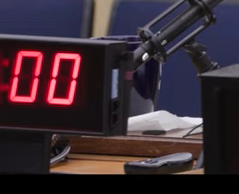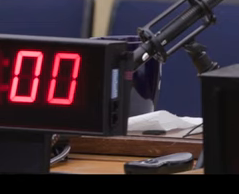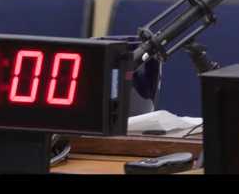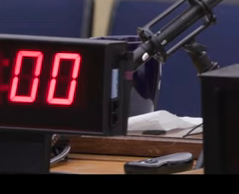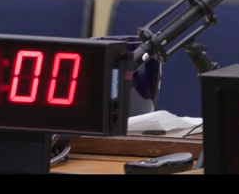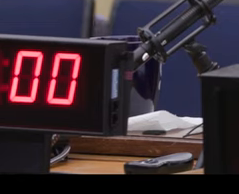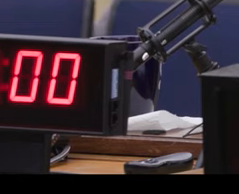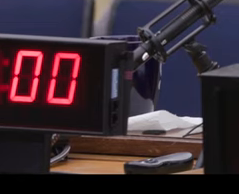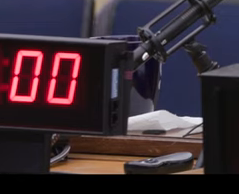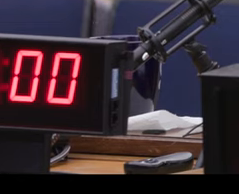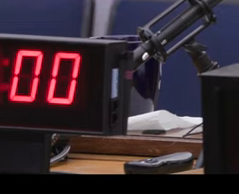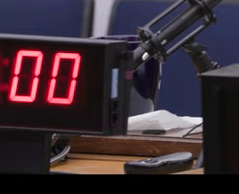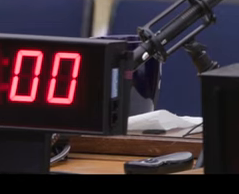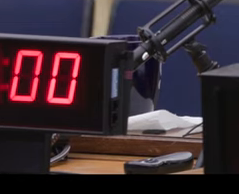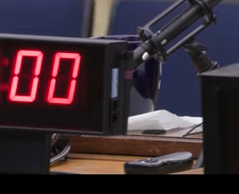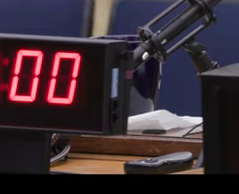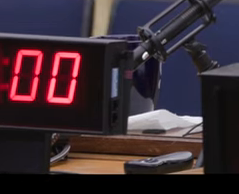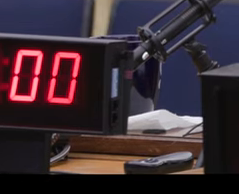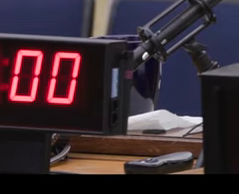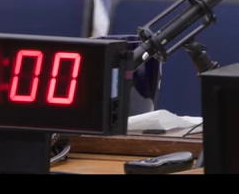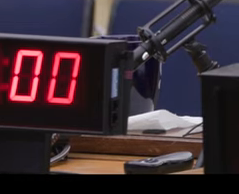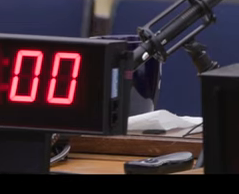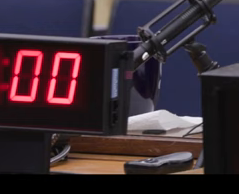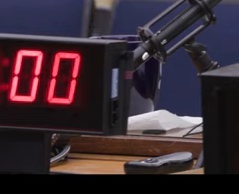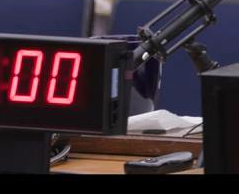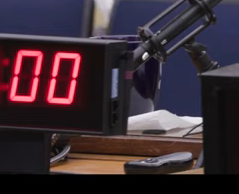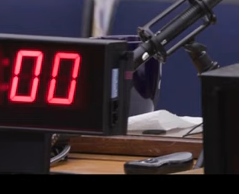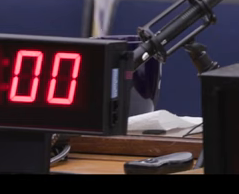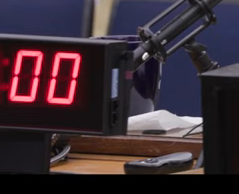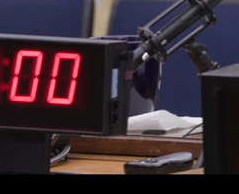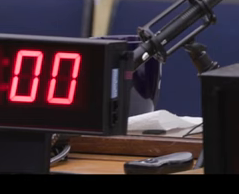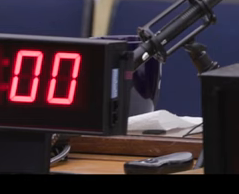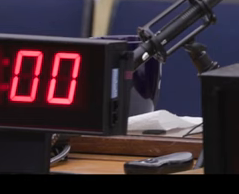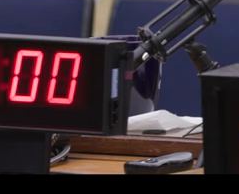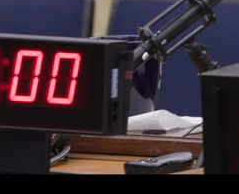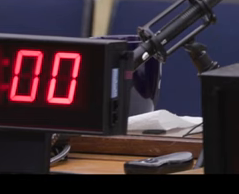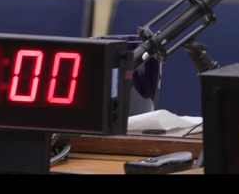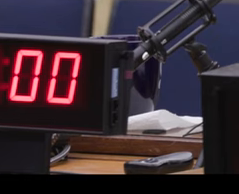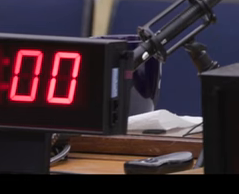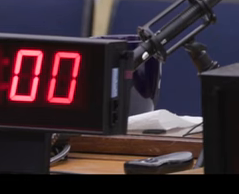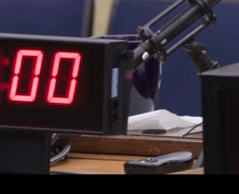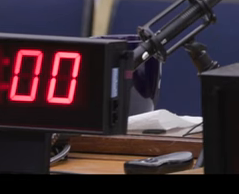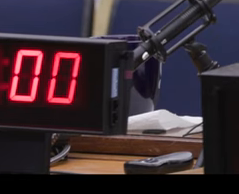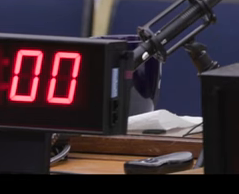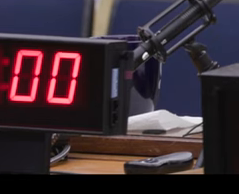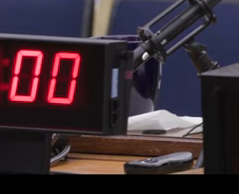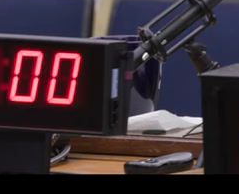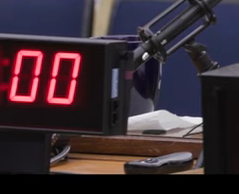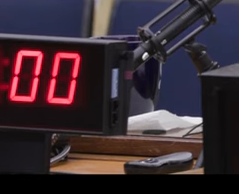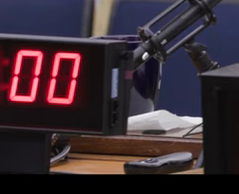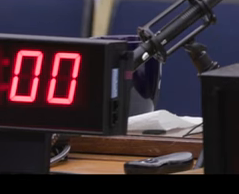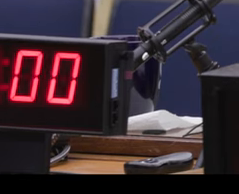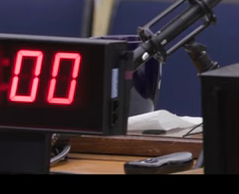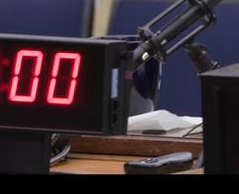take pride in their particular neighborhood. As I just said just a few weeks ago, today